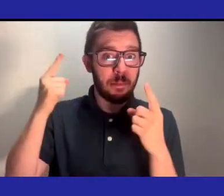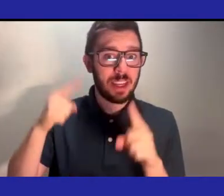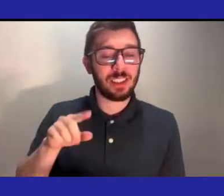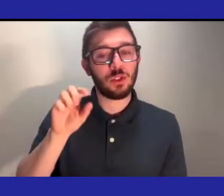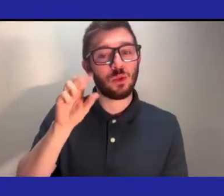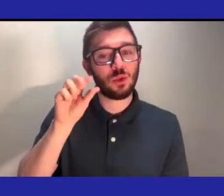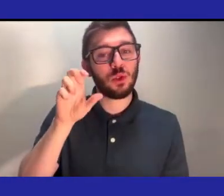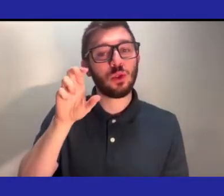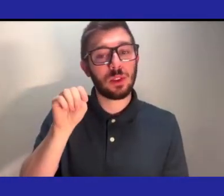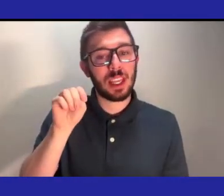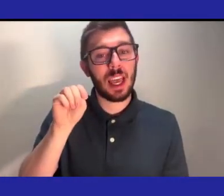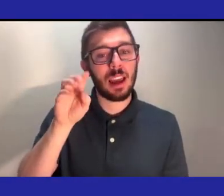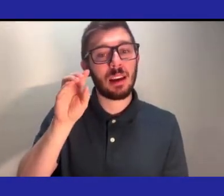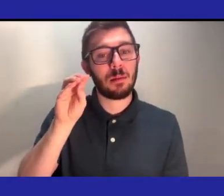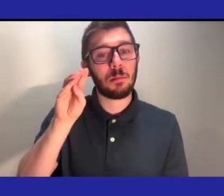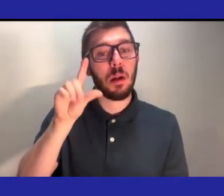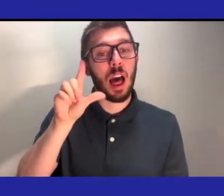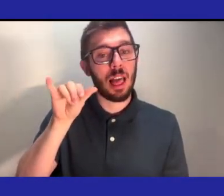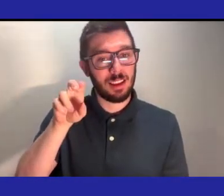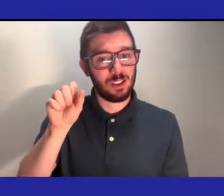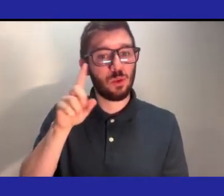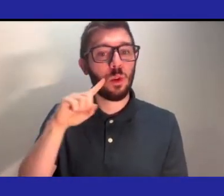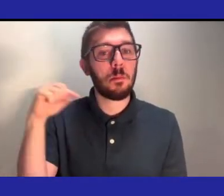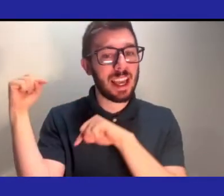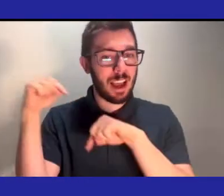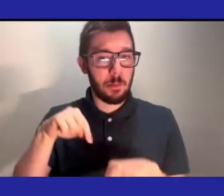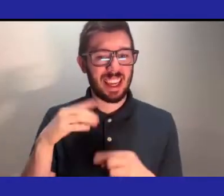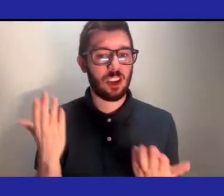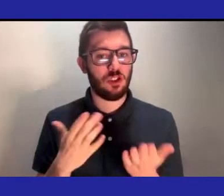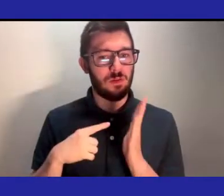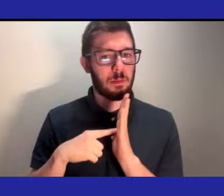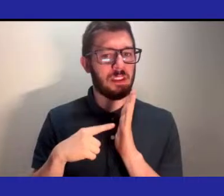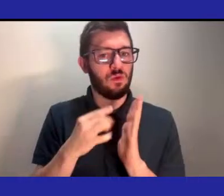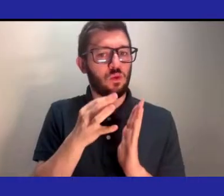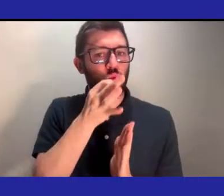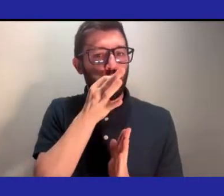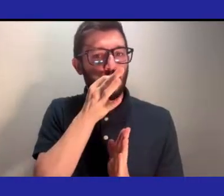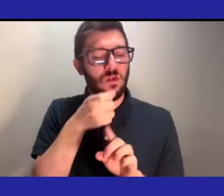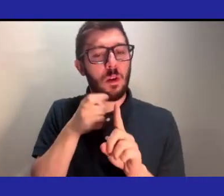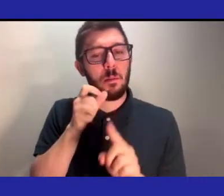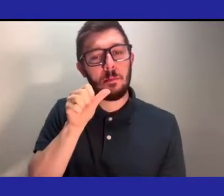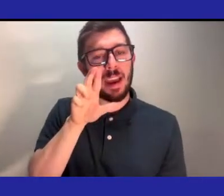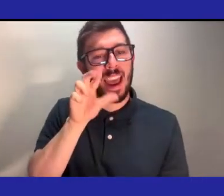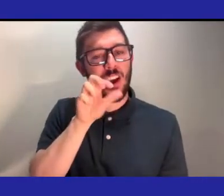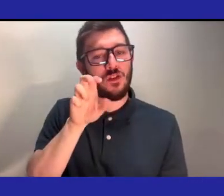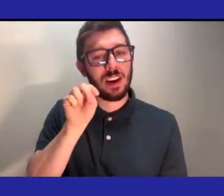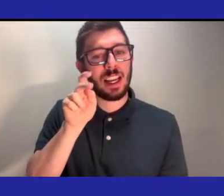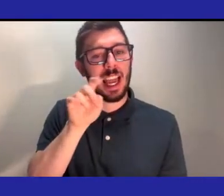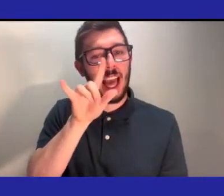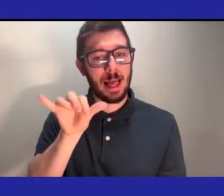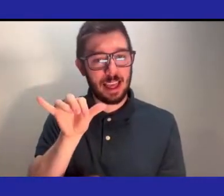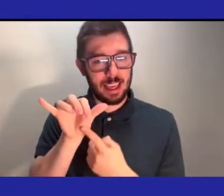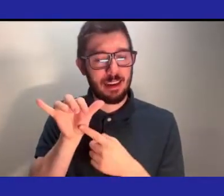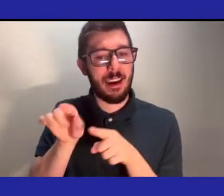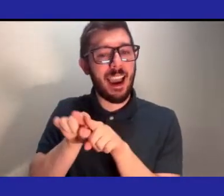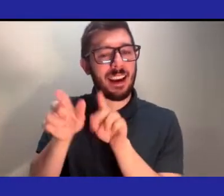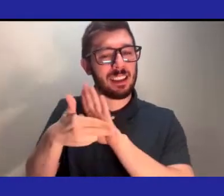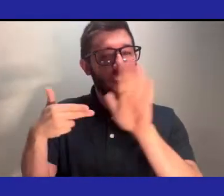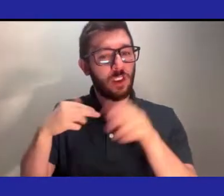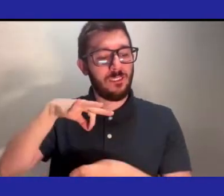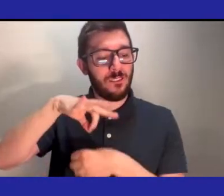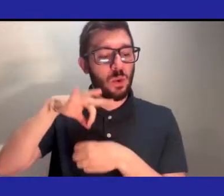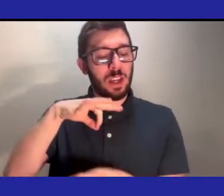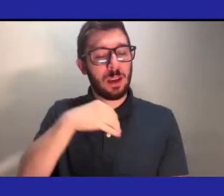Gustav, who will be represented shortly, hopefully, by Erin Kelly as a voting member. And Dr. Ted Long